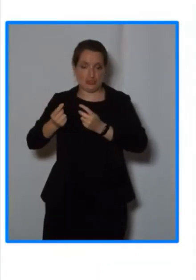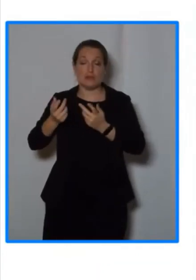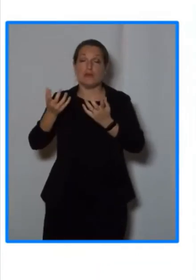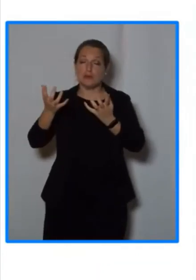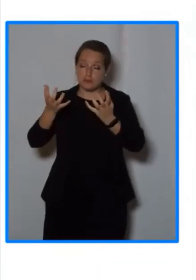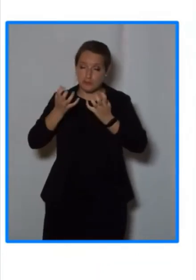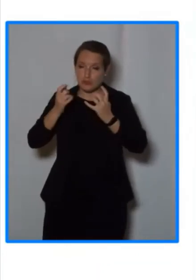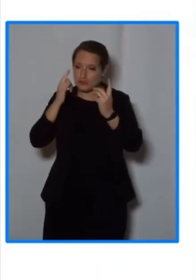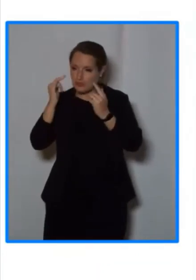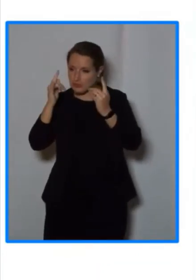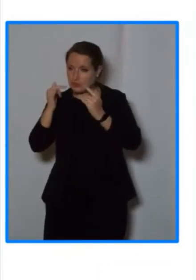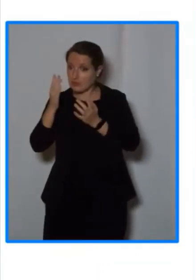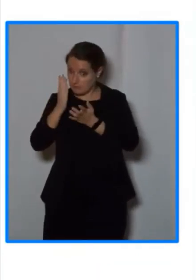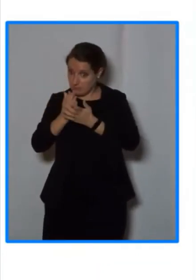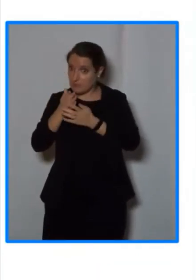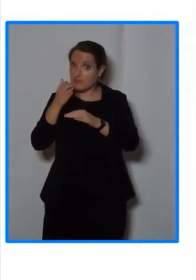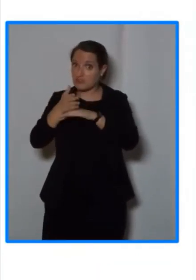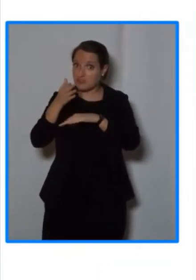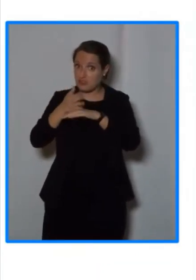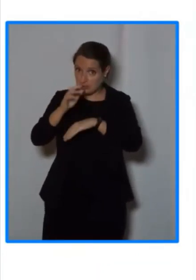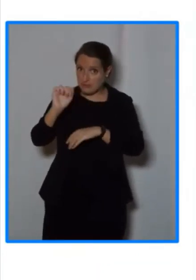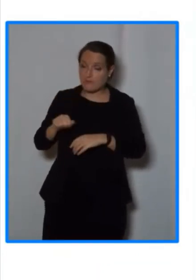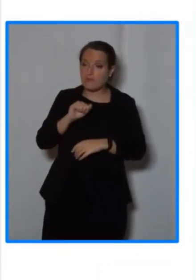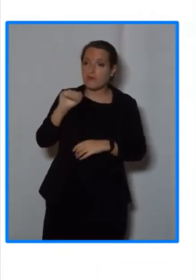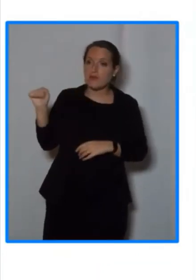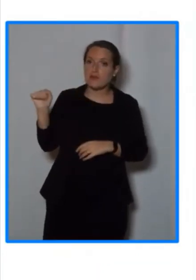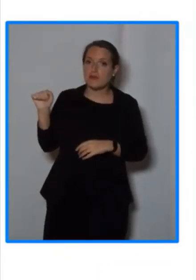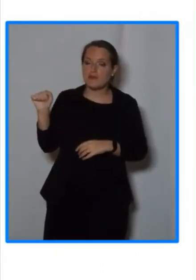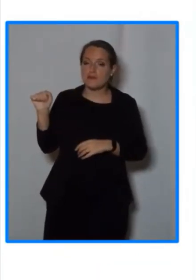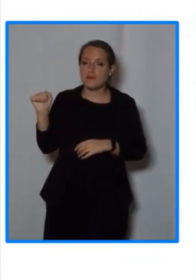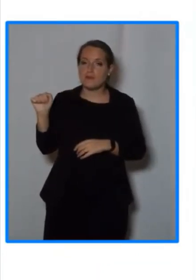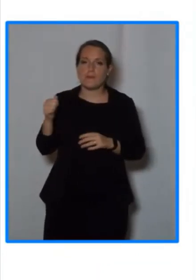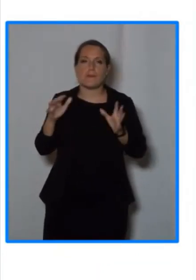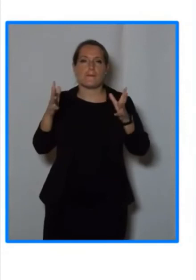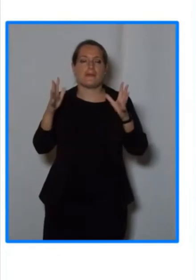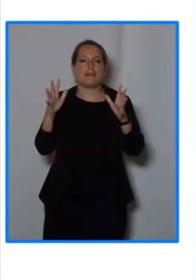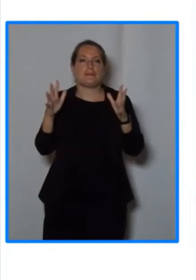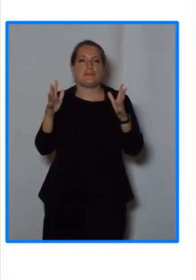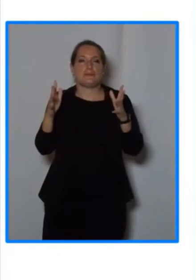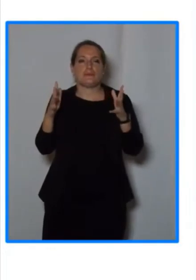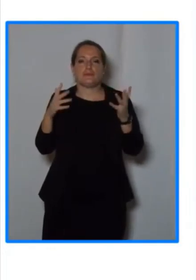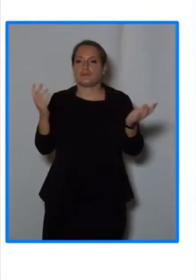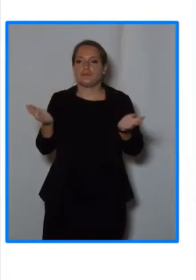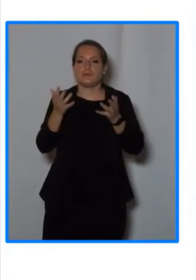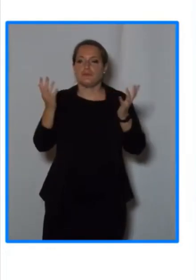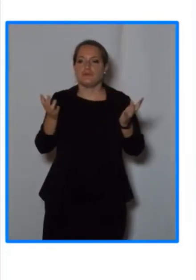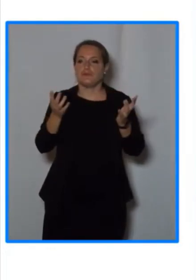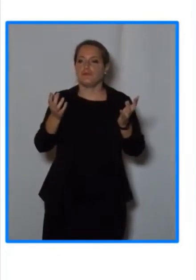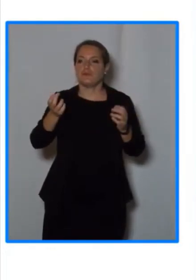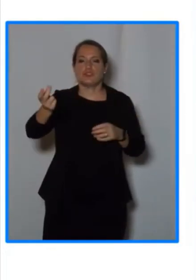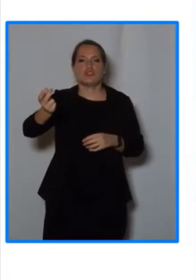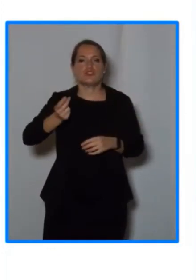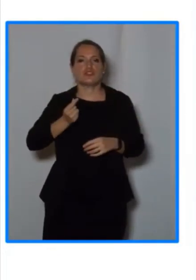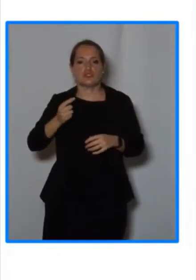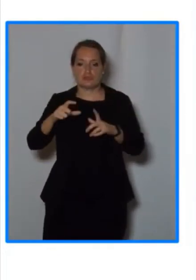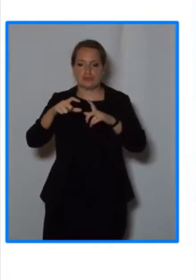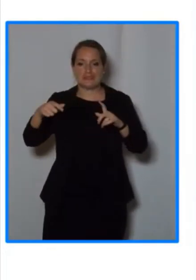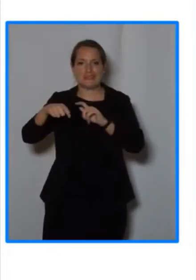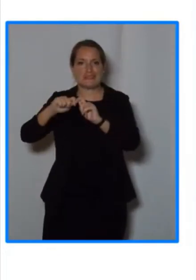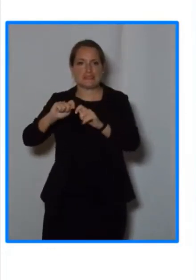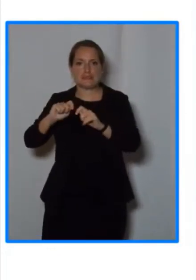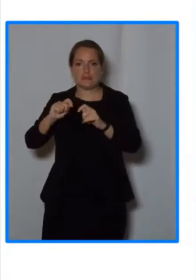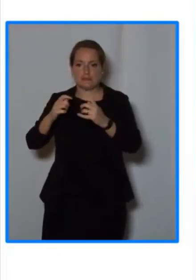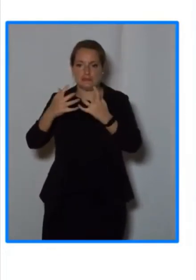evaluate if something is accessible. Imagine a situation where you would have, let's say, a ticketing system for your technical support, and the